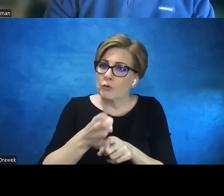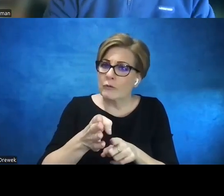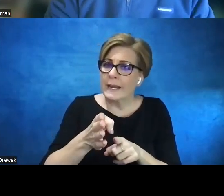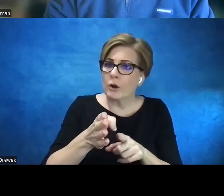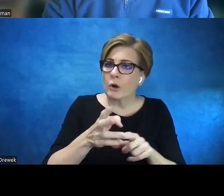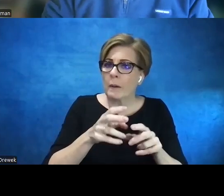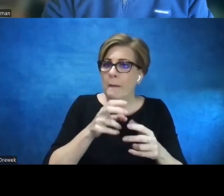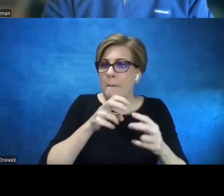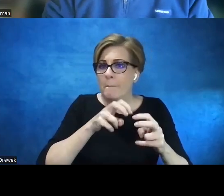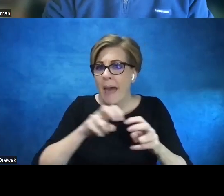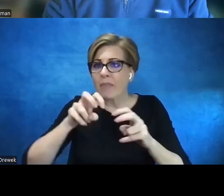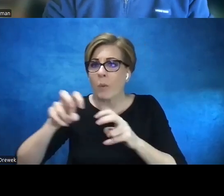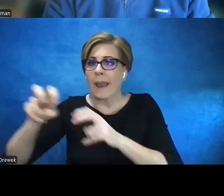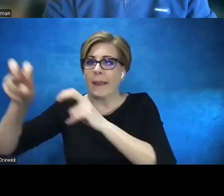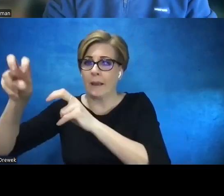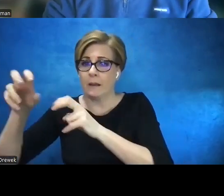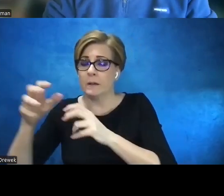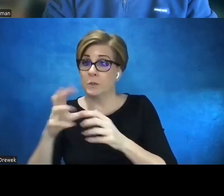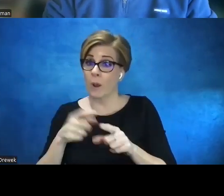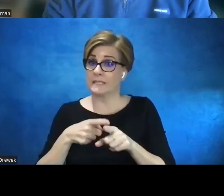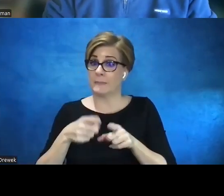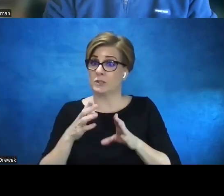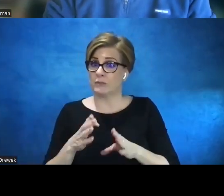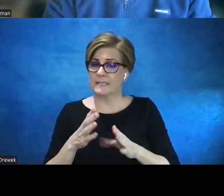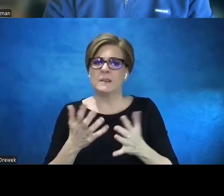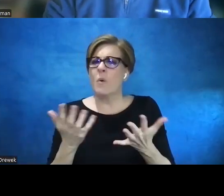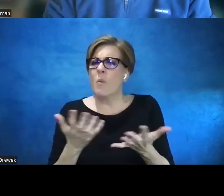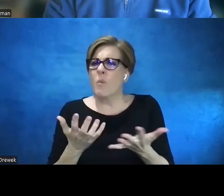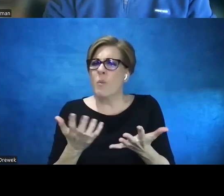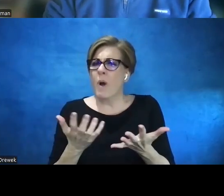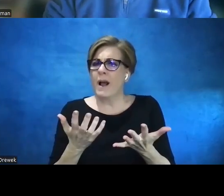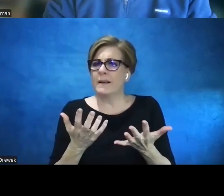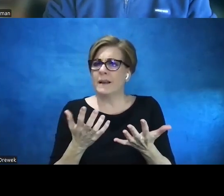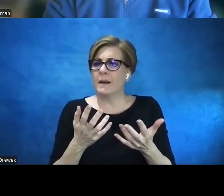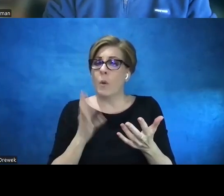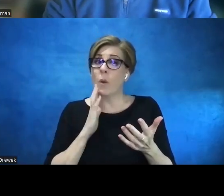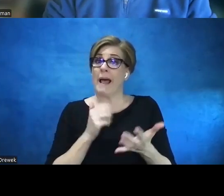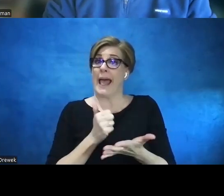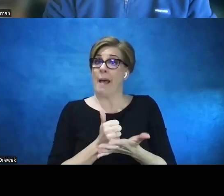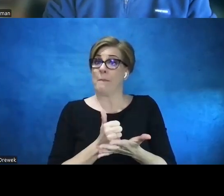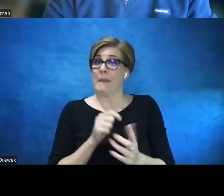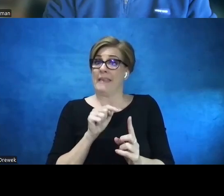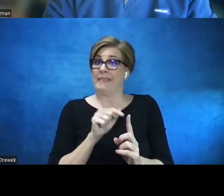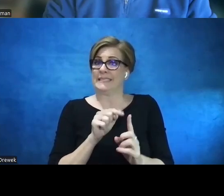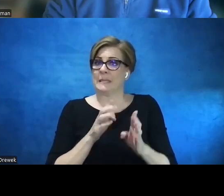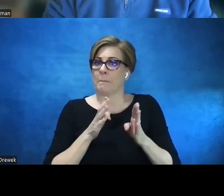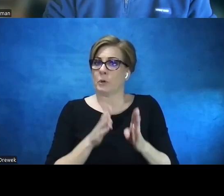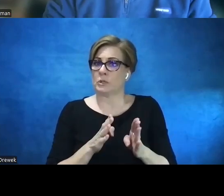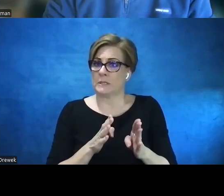specialists. What is their career path so that they can grow in their position and not feel that they're locked in a dead-end